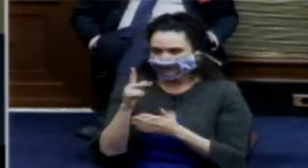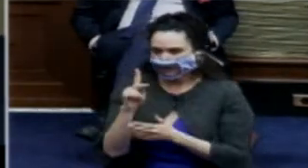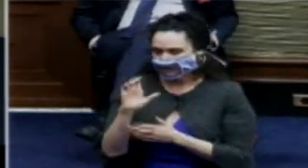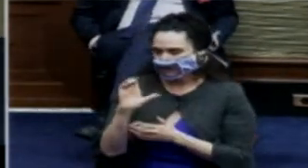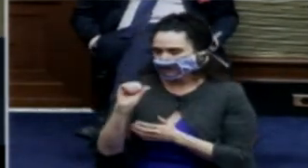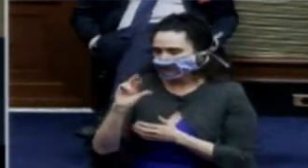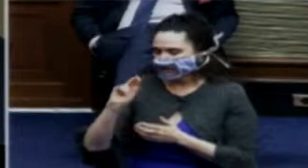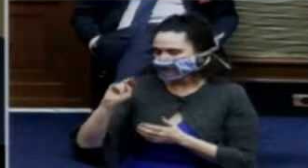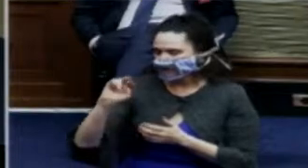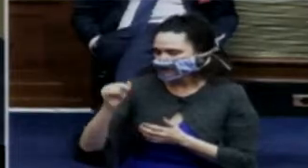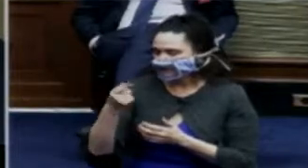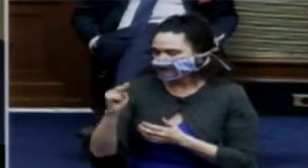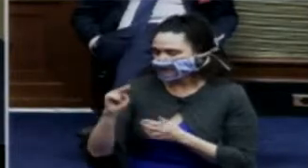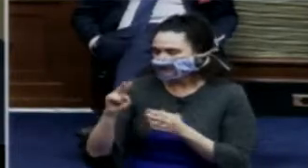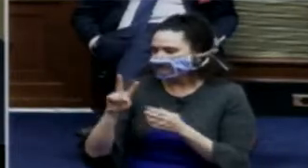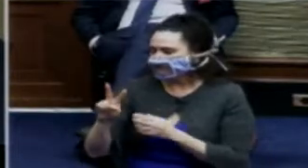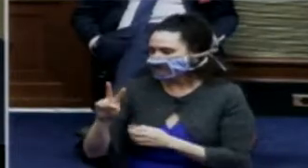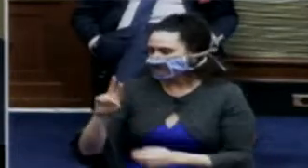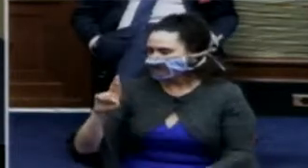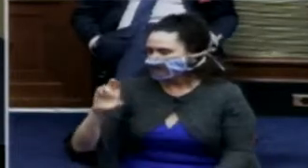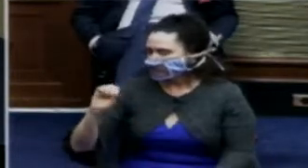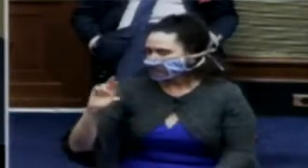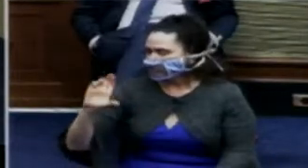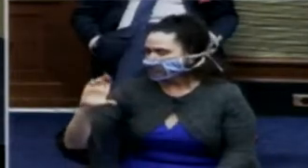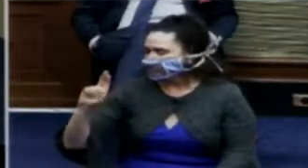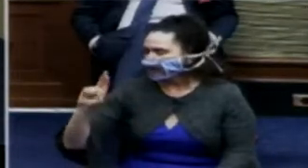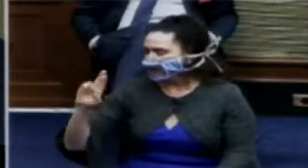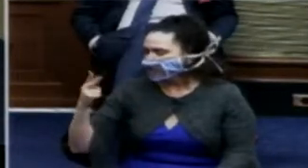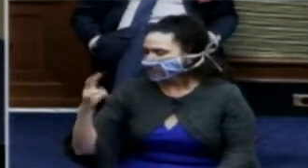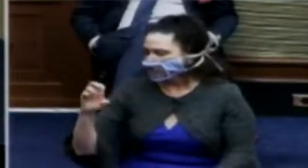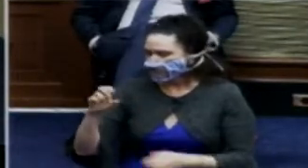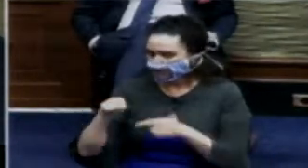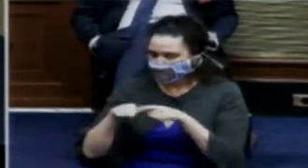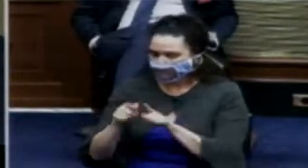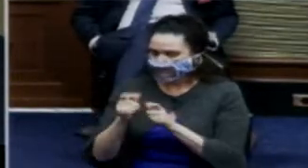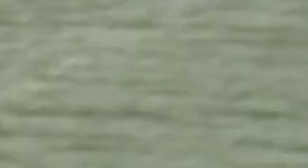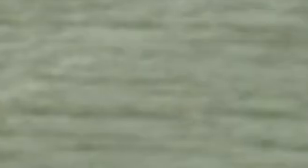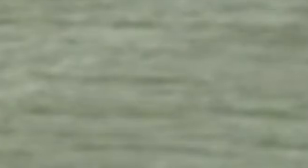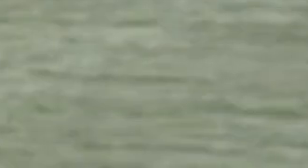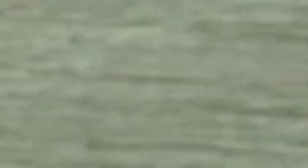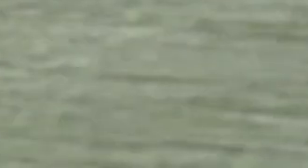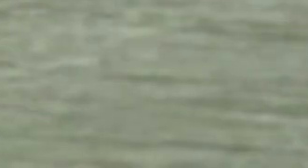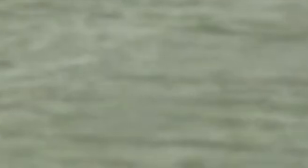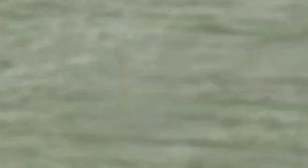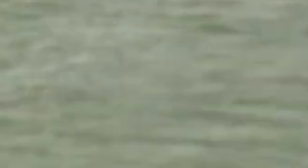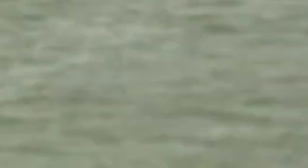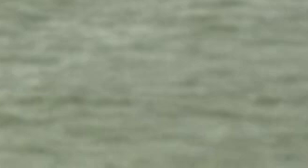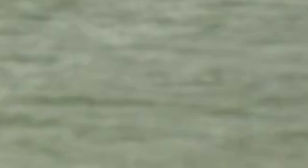Rash in 1965, where military service members were disenfranchised